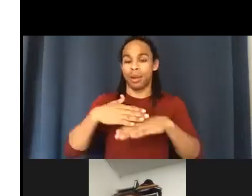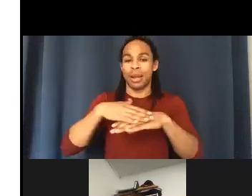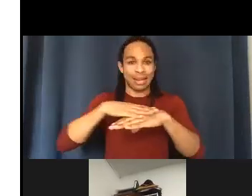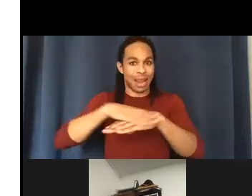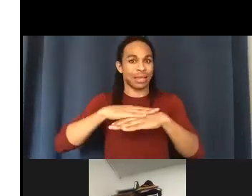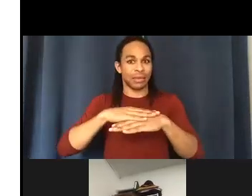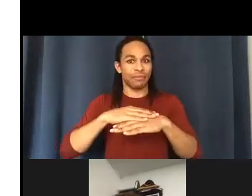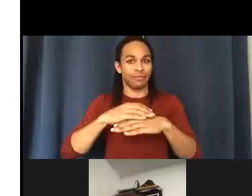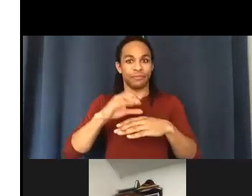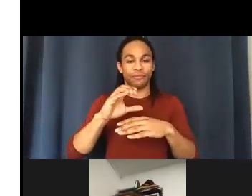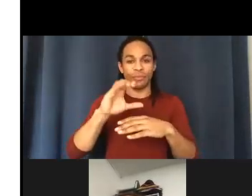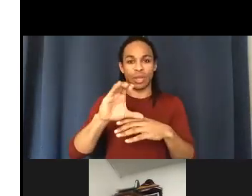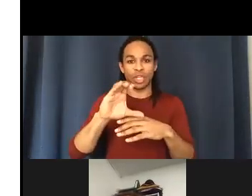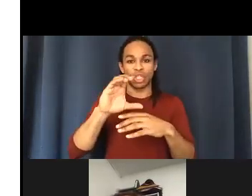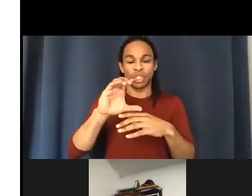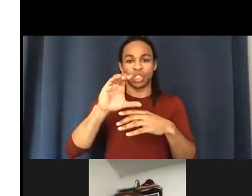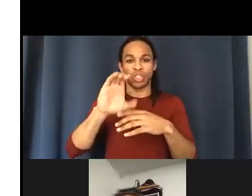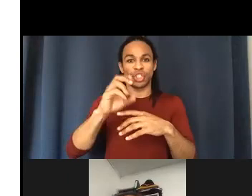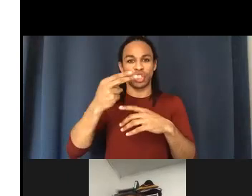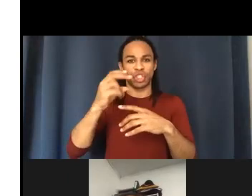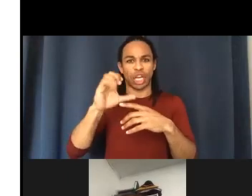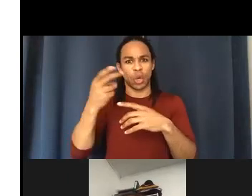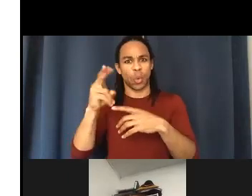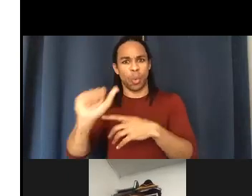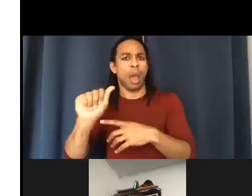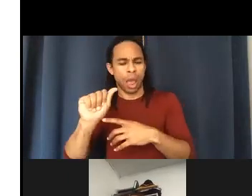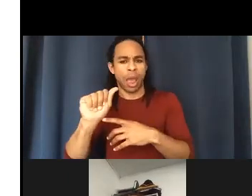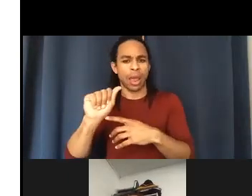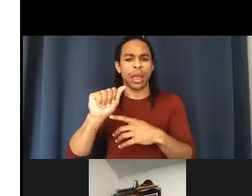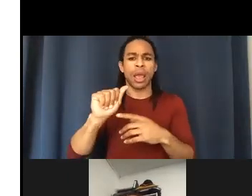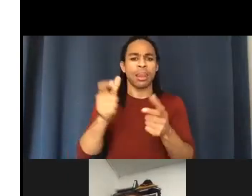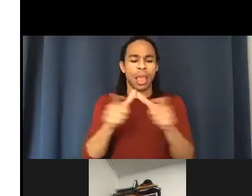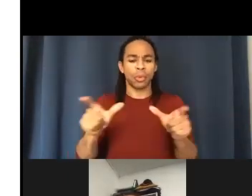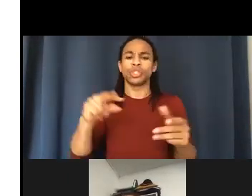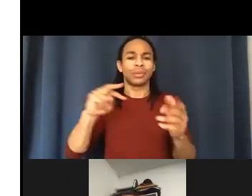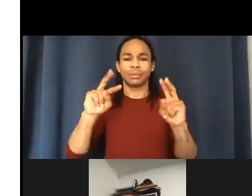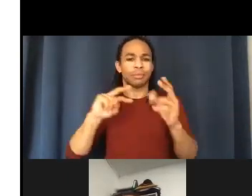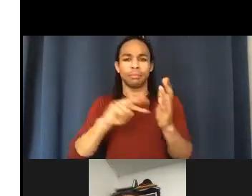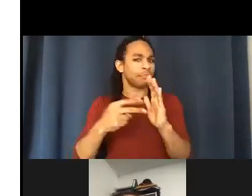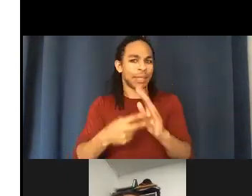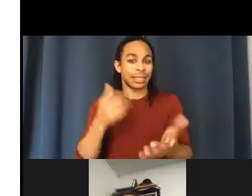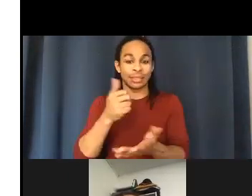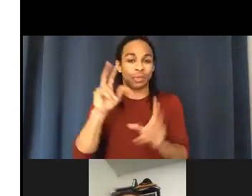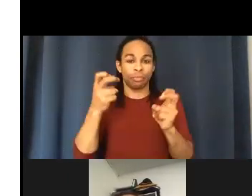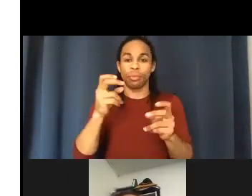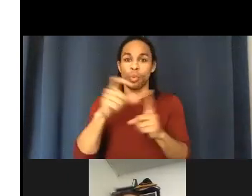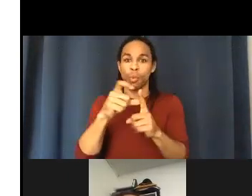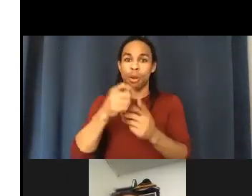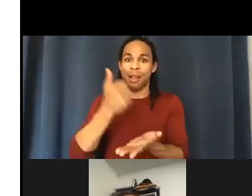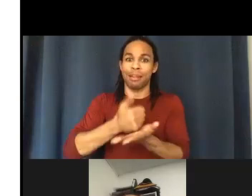And this is a movement that links young medics, family doctors,